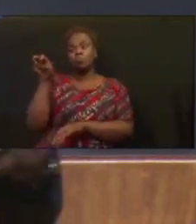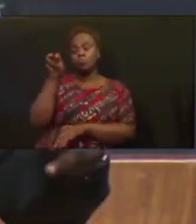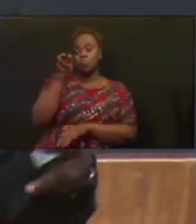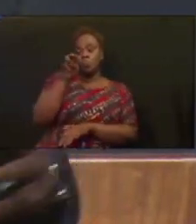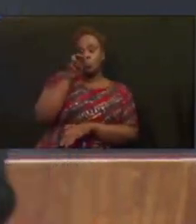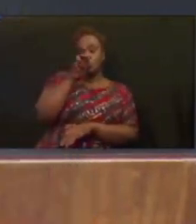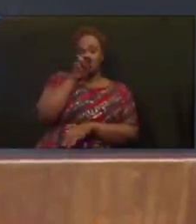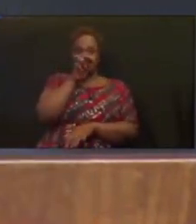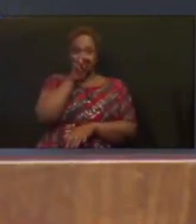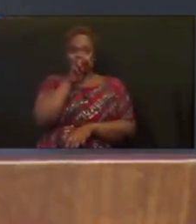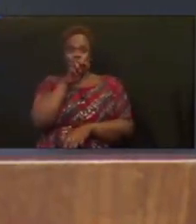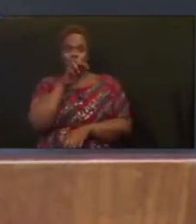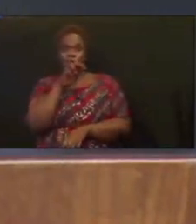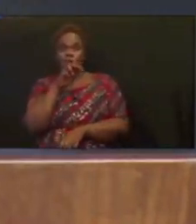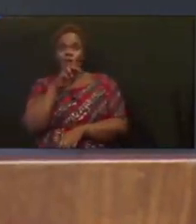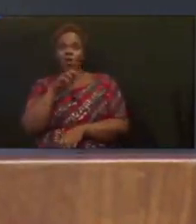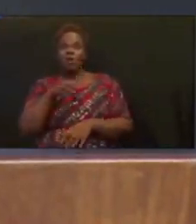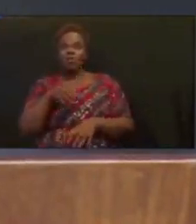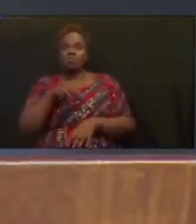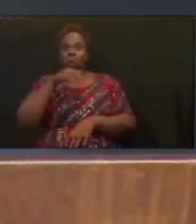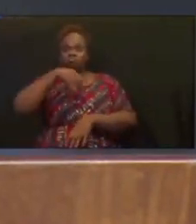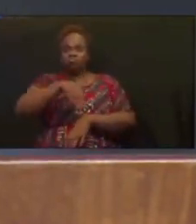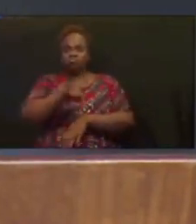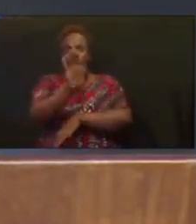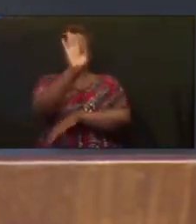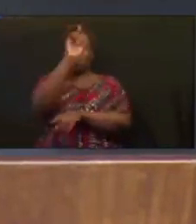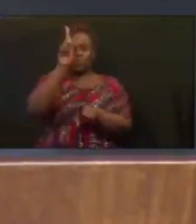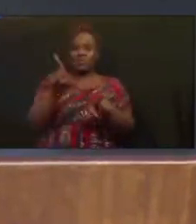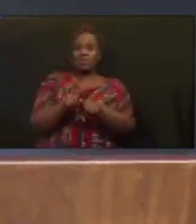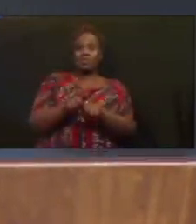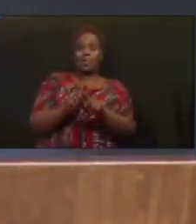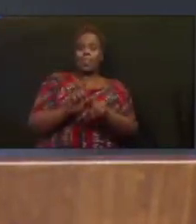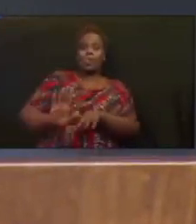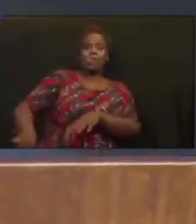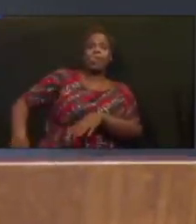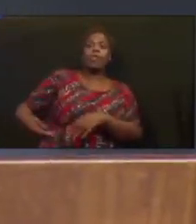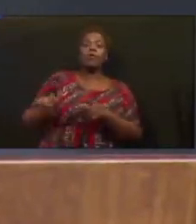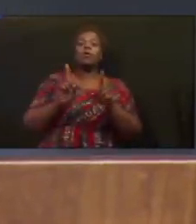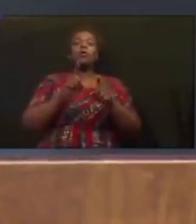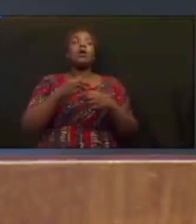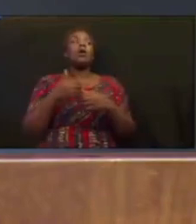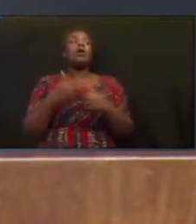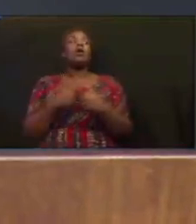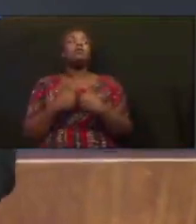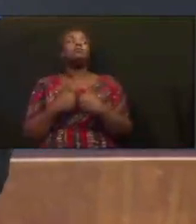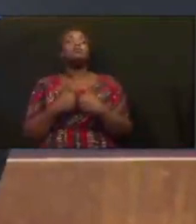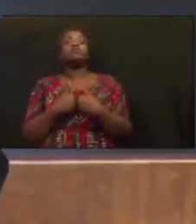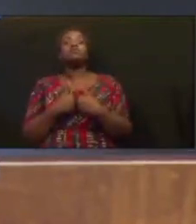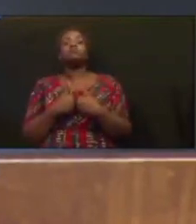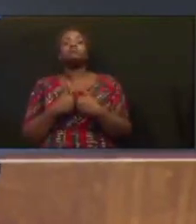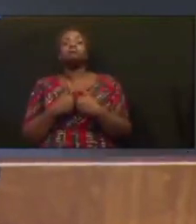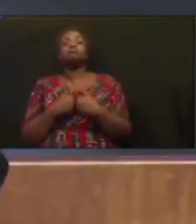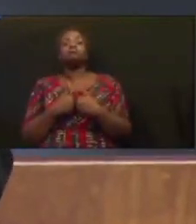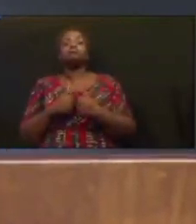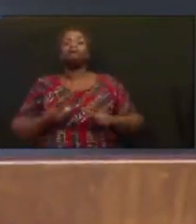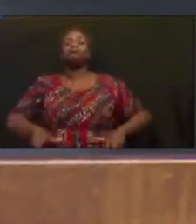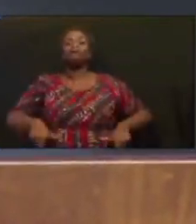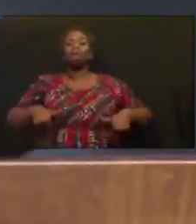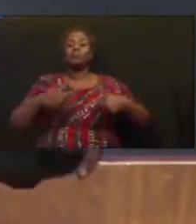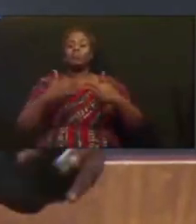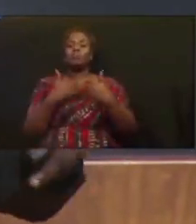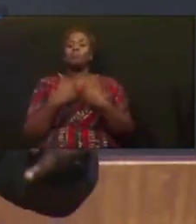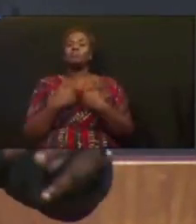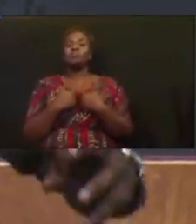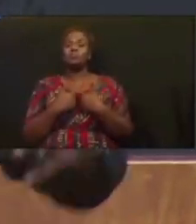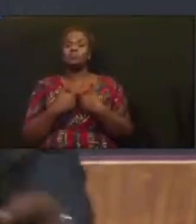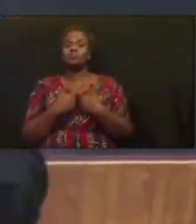It looked like a dinosaur. It had a tail, and from that vision, the tail had its own life. It could